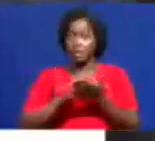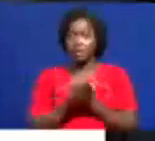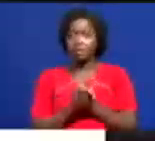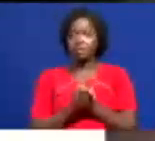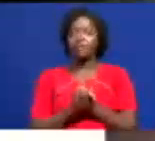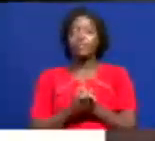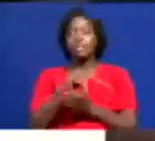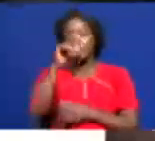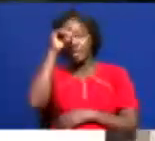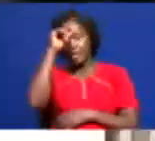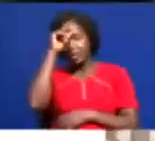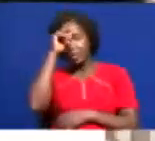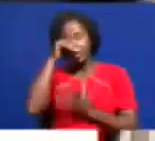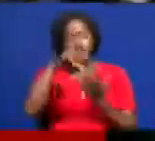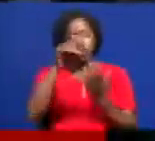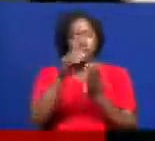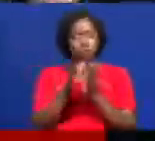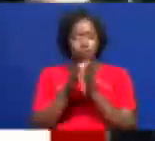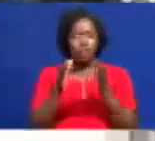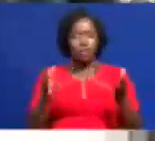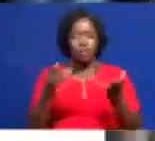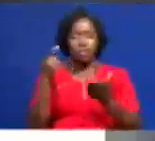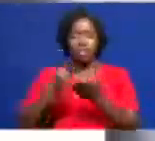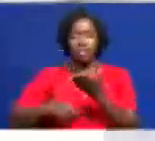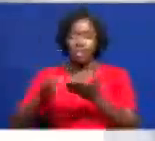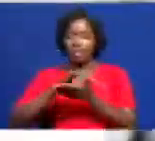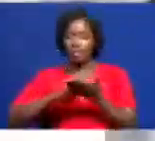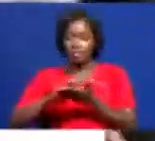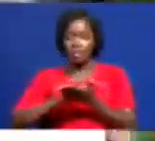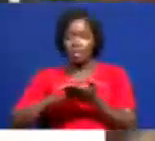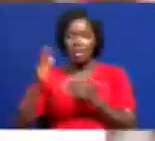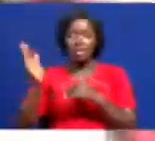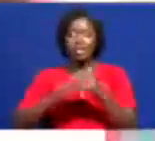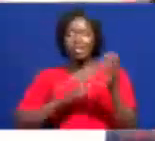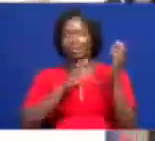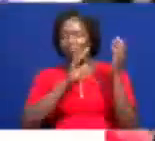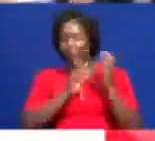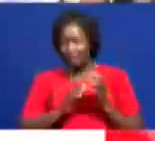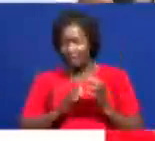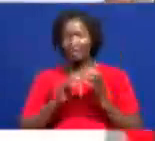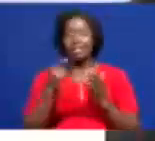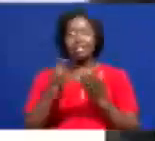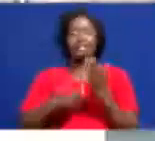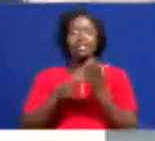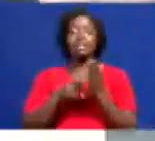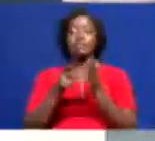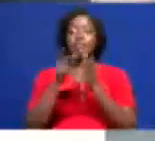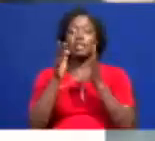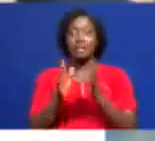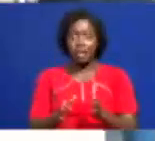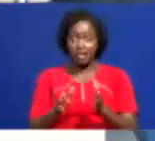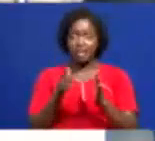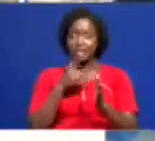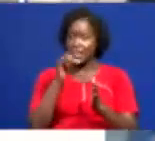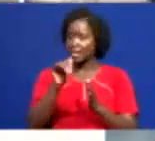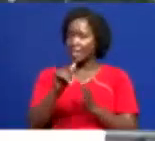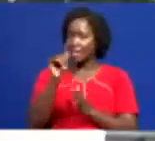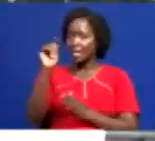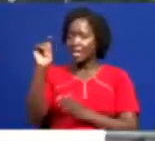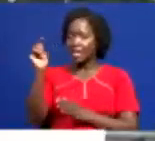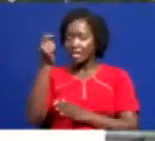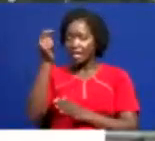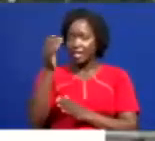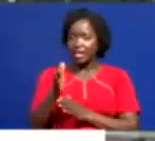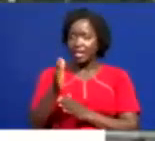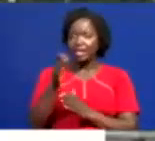says the government opted to expand the tax base rather than burden existing taxpayers, adding that Kenya's tax system